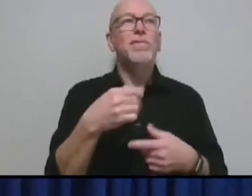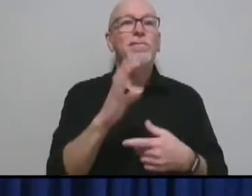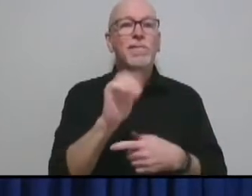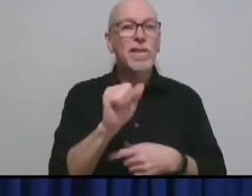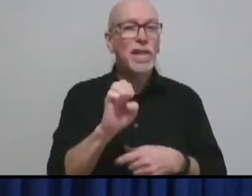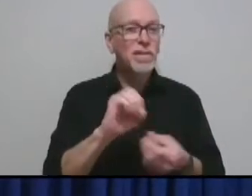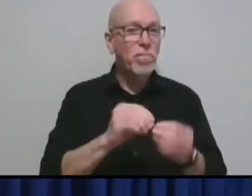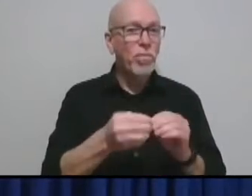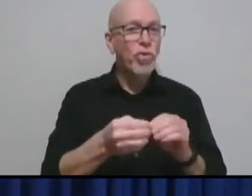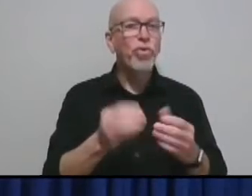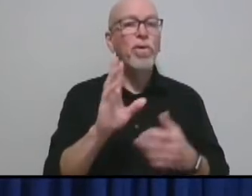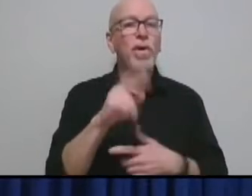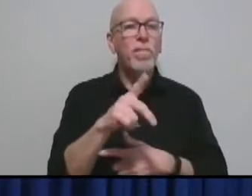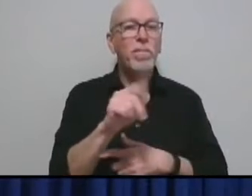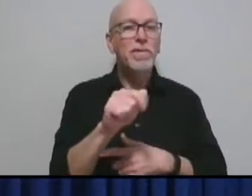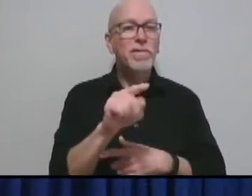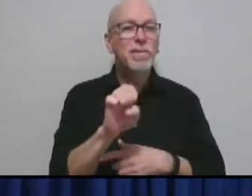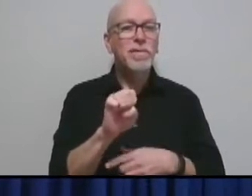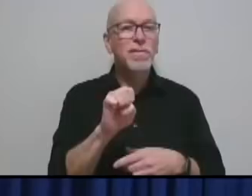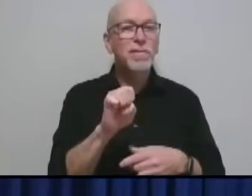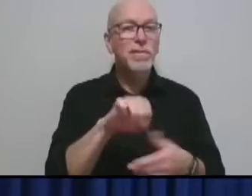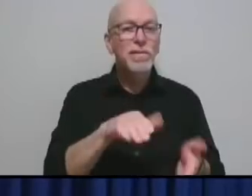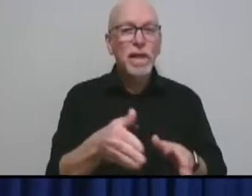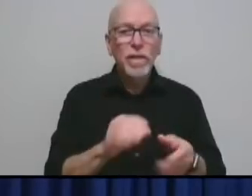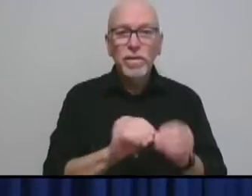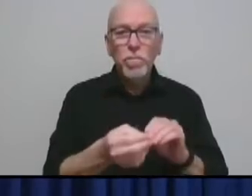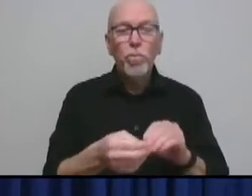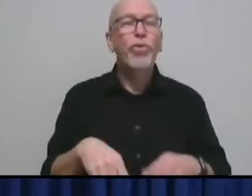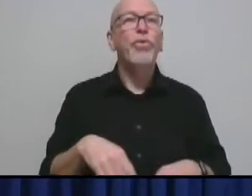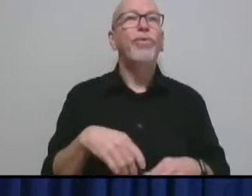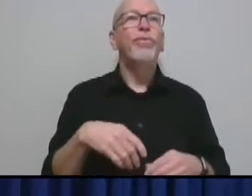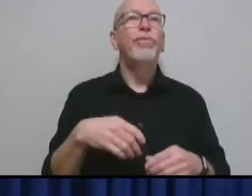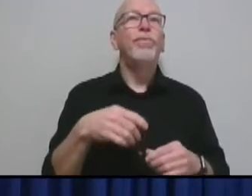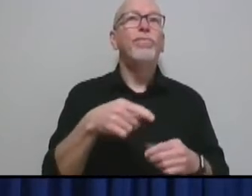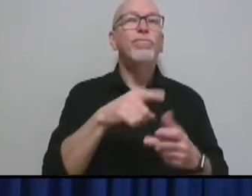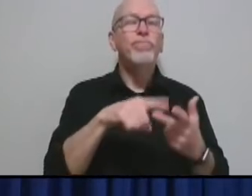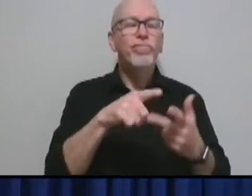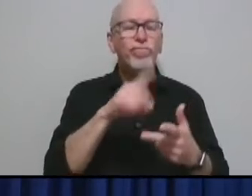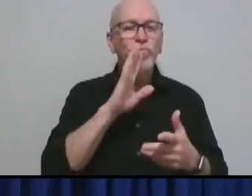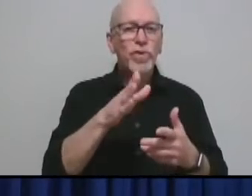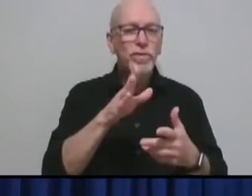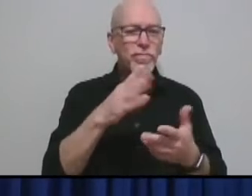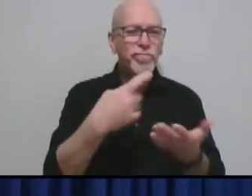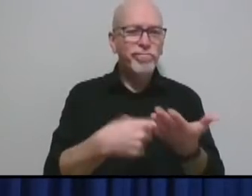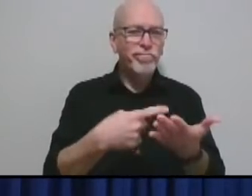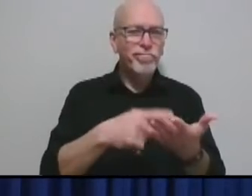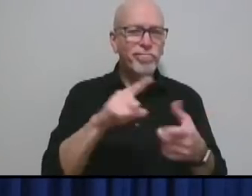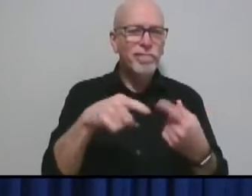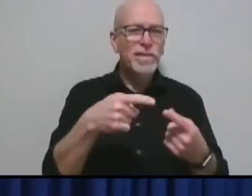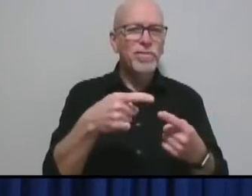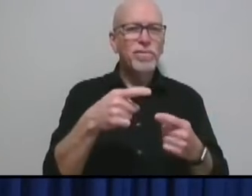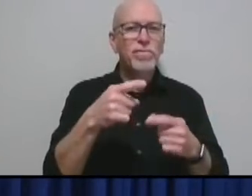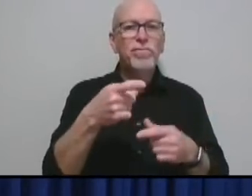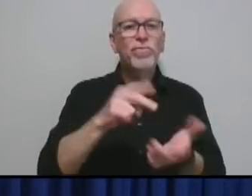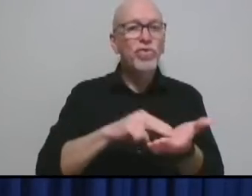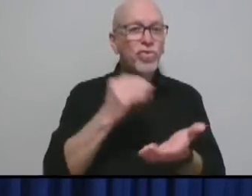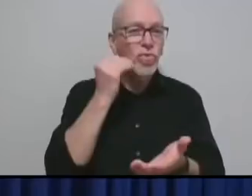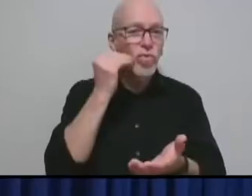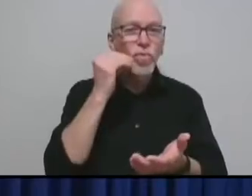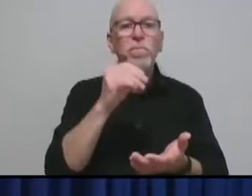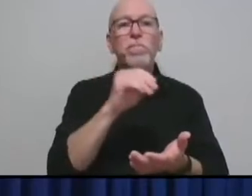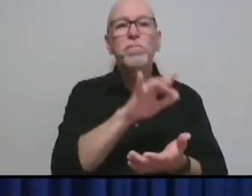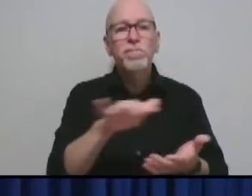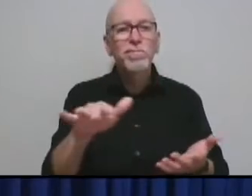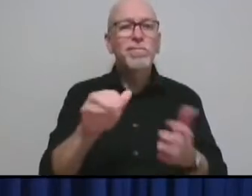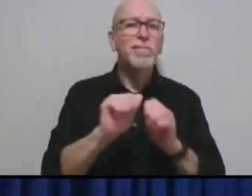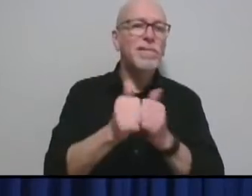numbers, updated death numbers. You're going to hone in on our long-term care centers and how that